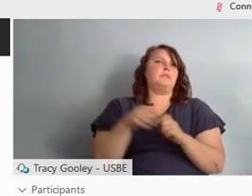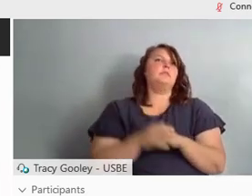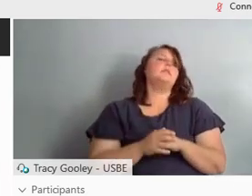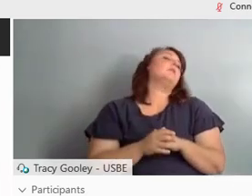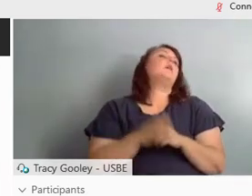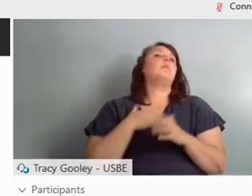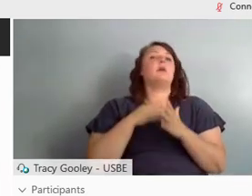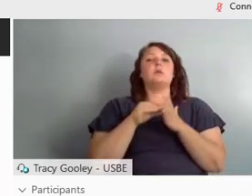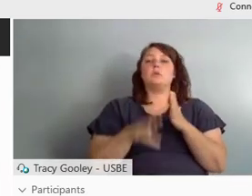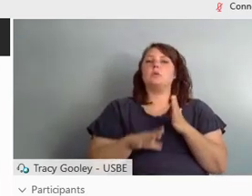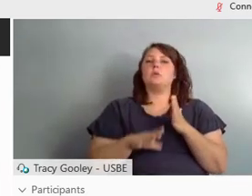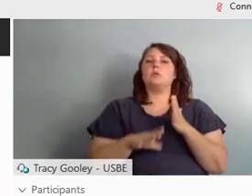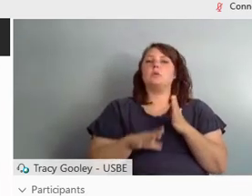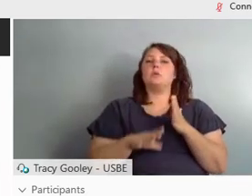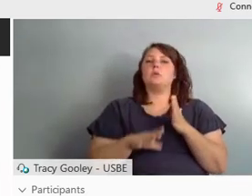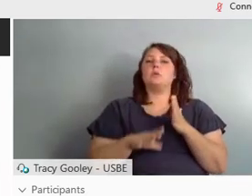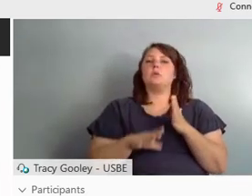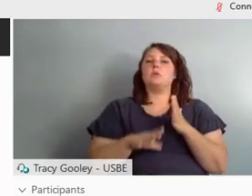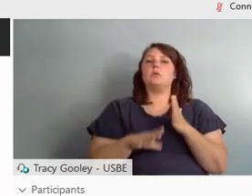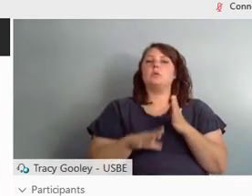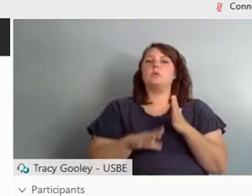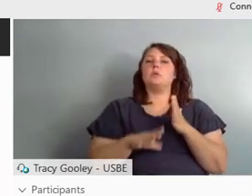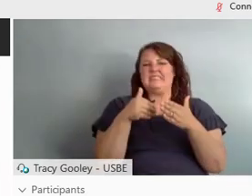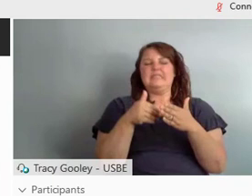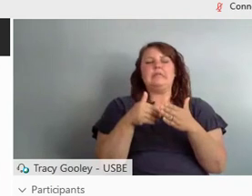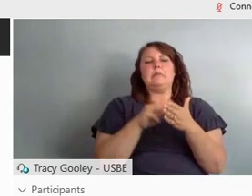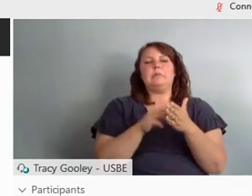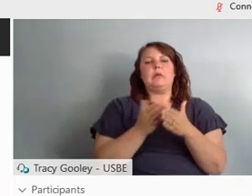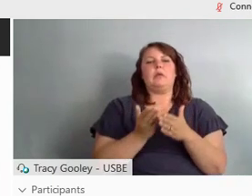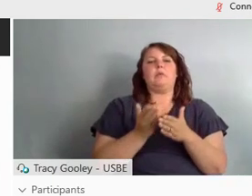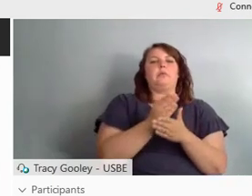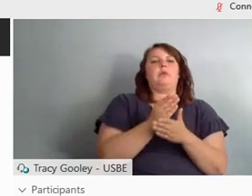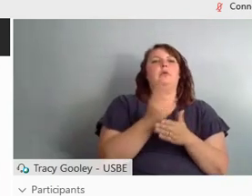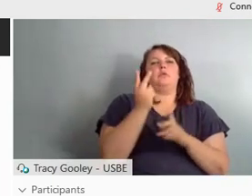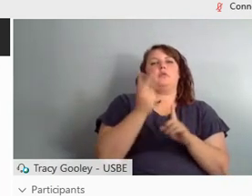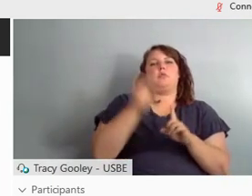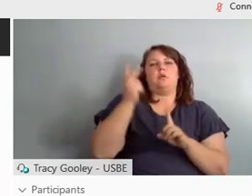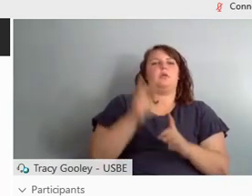my student is not quite here yet, they're at emerging. So we're going to give them 2 points.